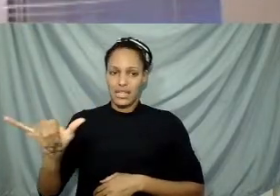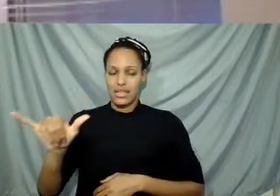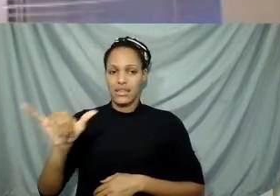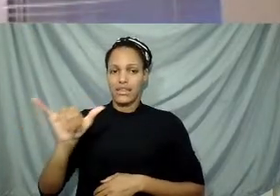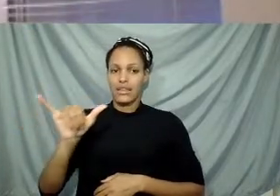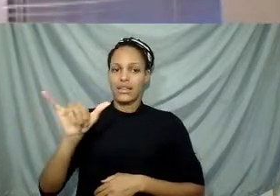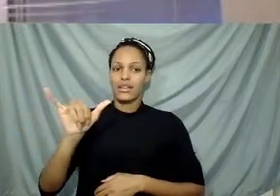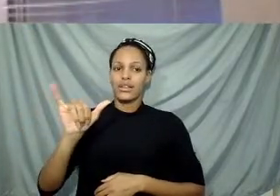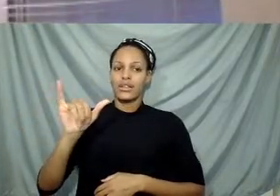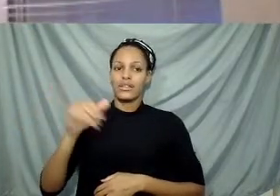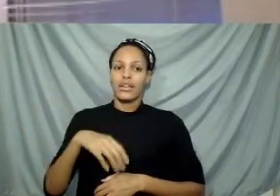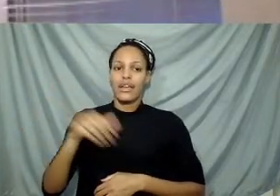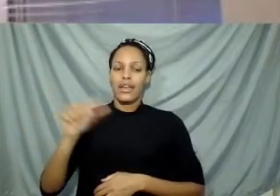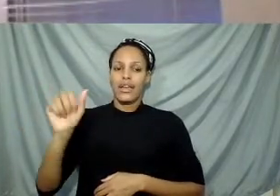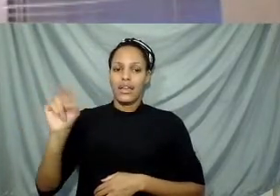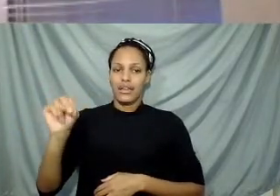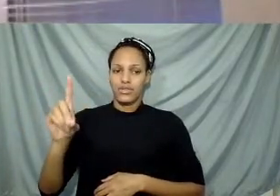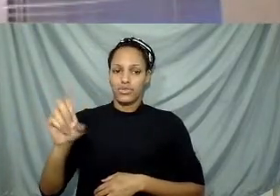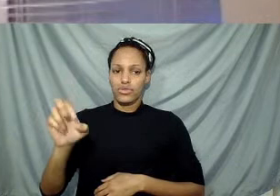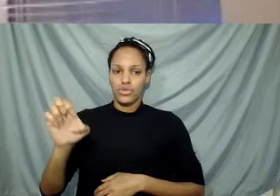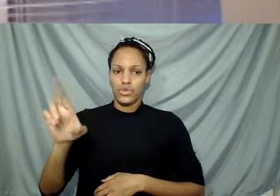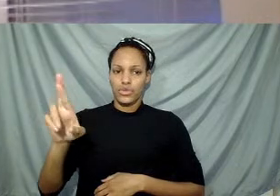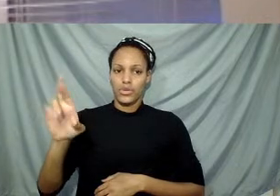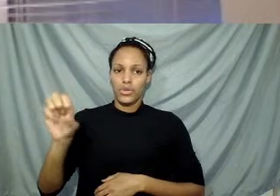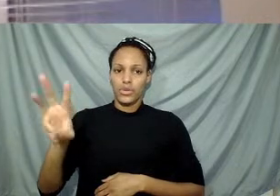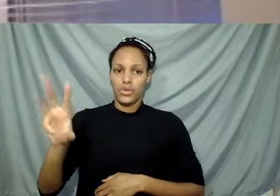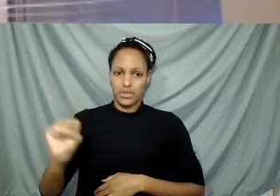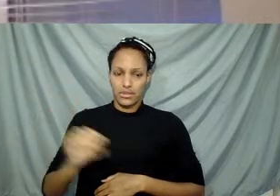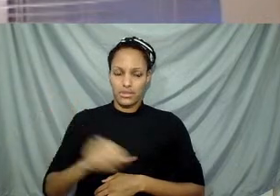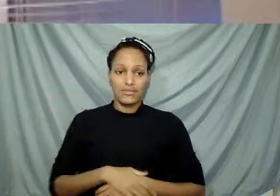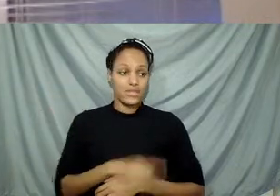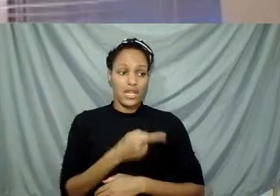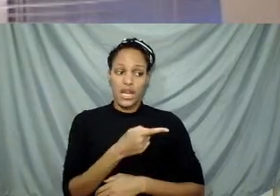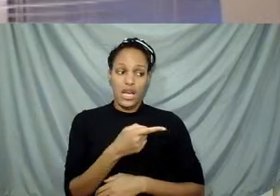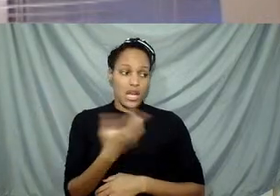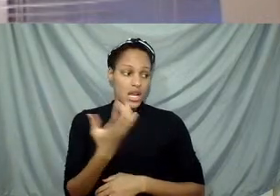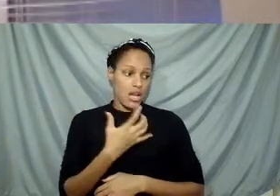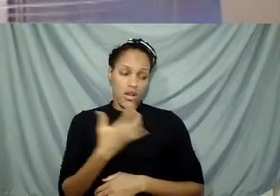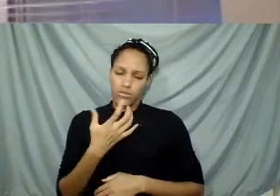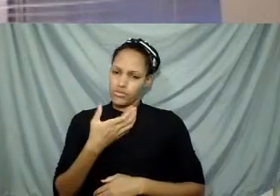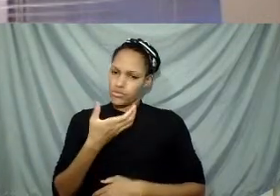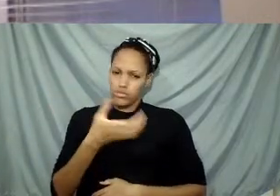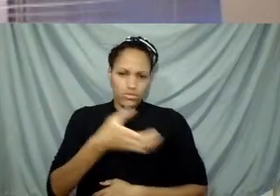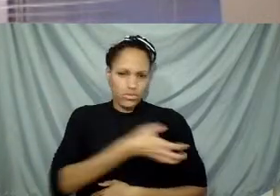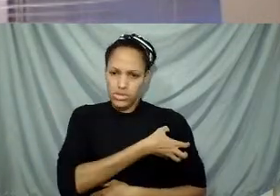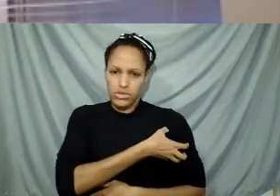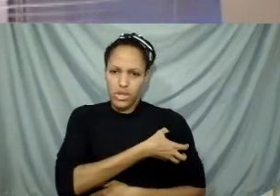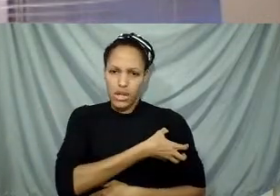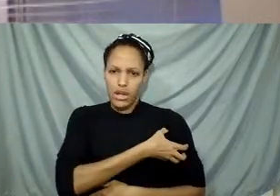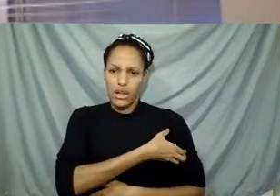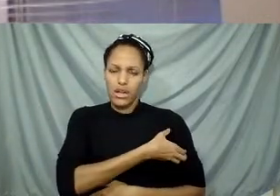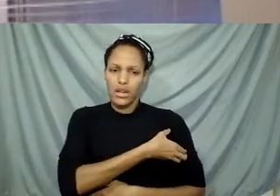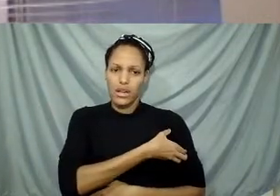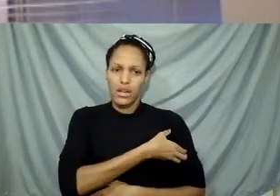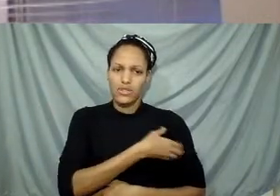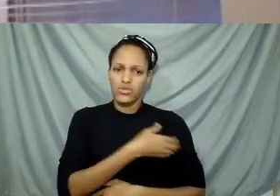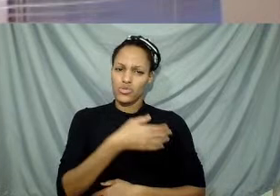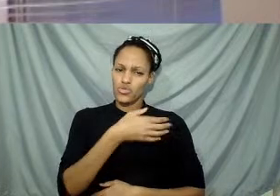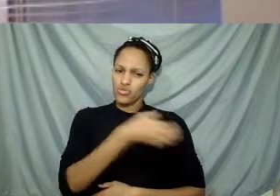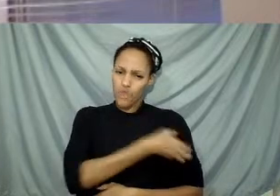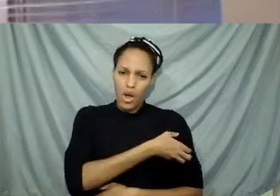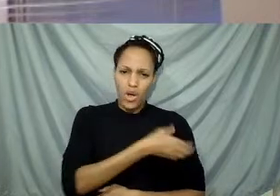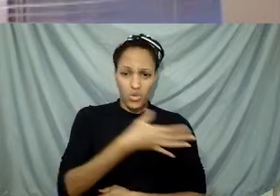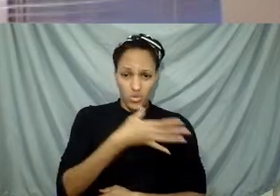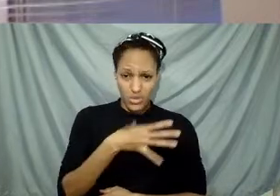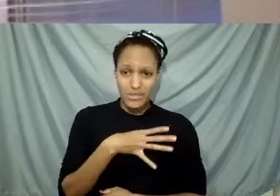And Bessie Louise Andrews was a force of nature. Talk about strong women. The blessings that I've had in my life